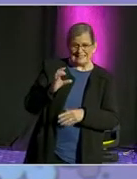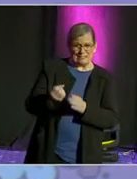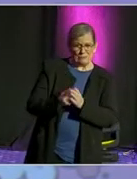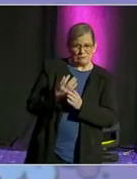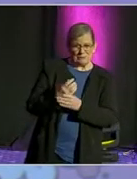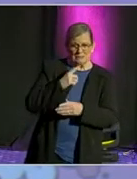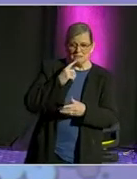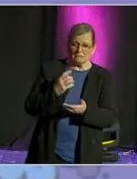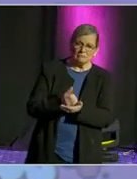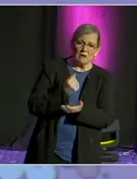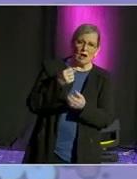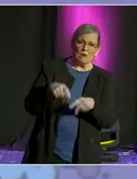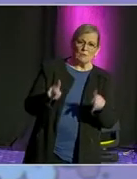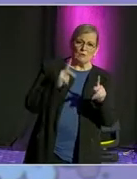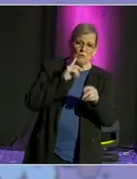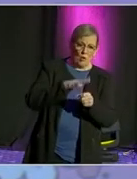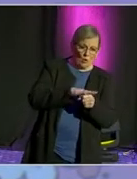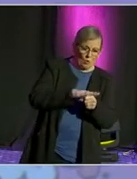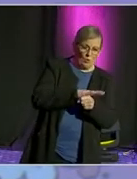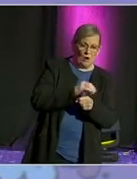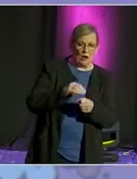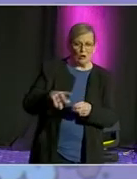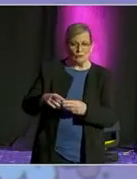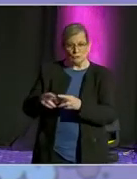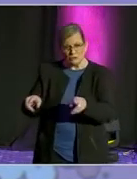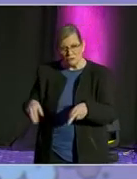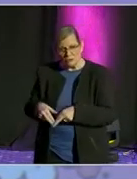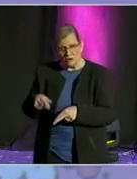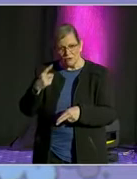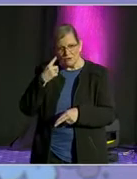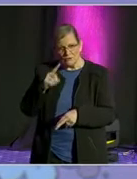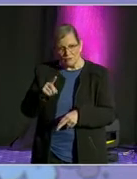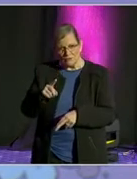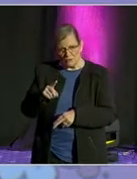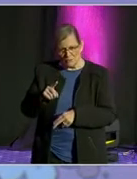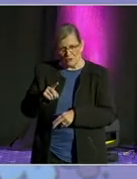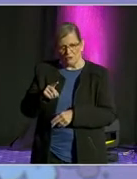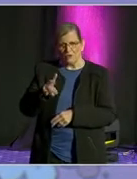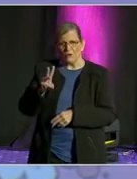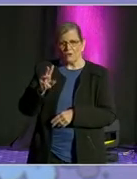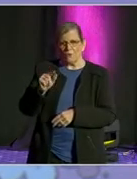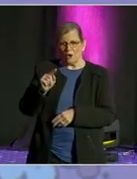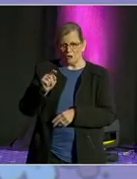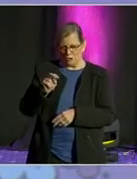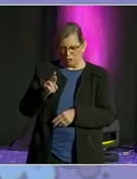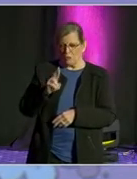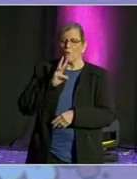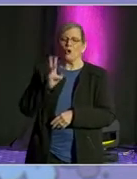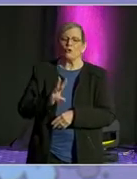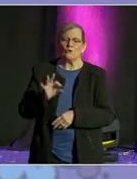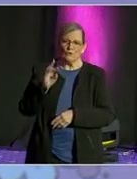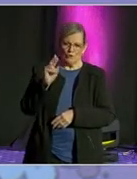locals and regional visitors to take advantage of our waterfronts, green space, parks, patios, rooftops, and of course some of the